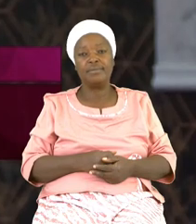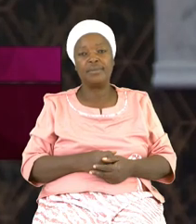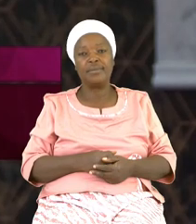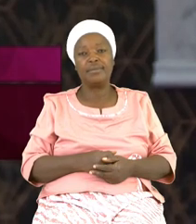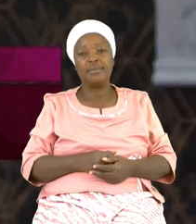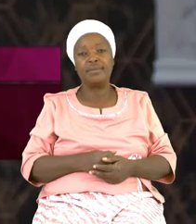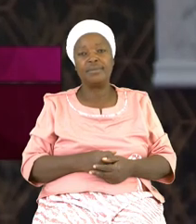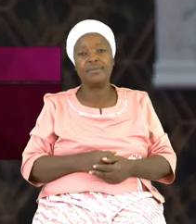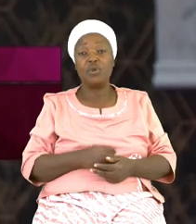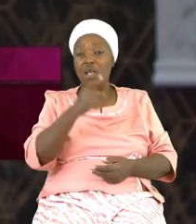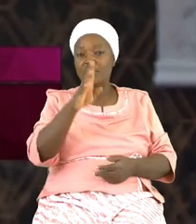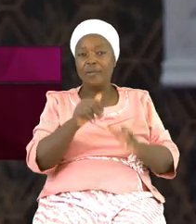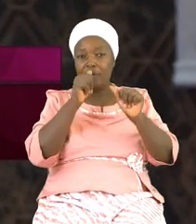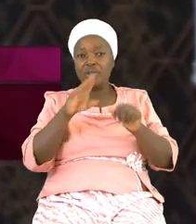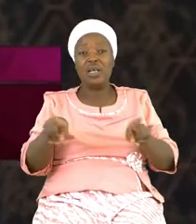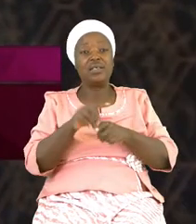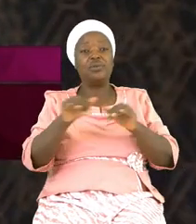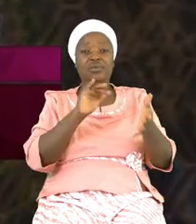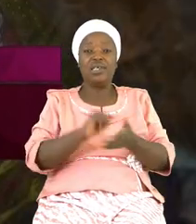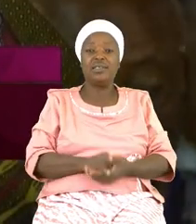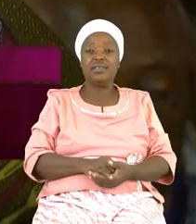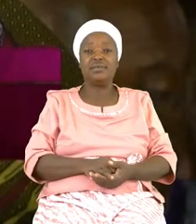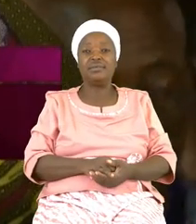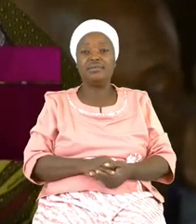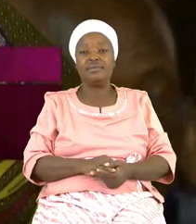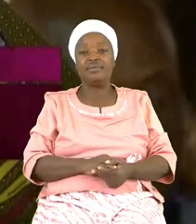God bless you as you do that.